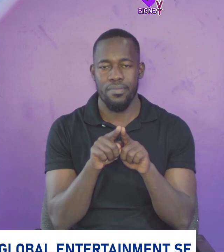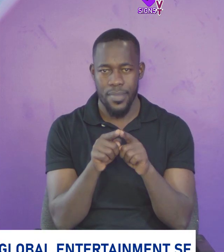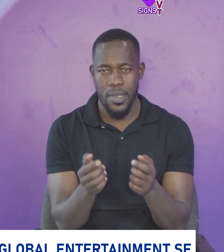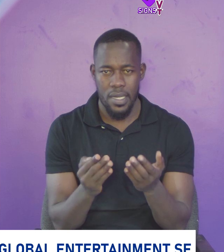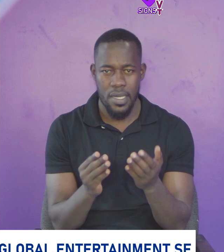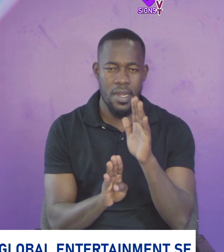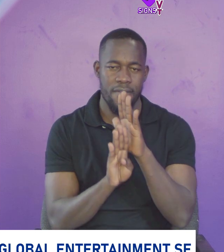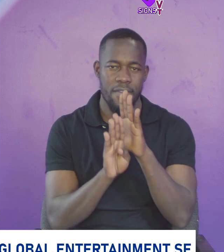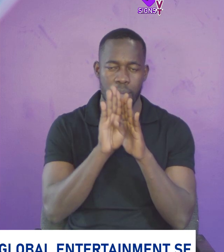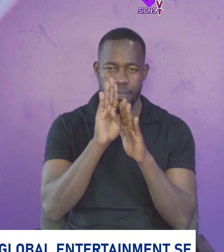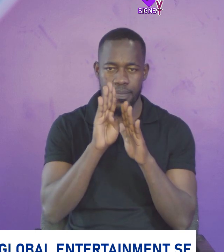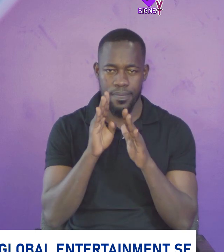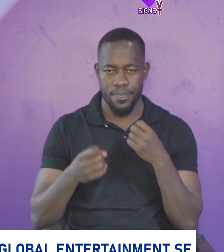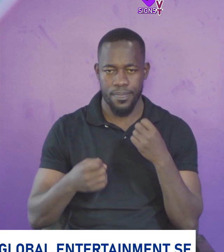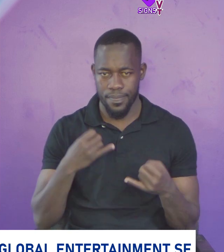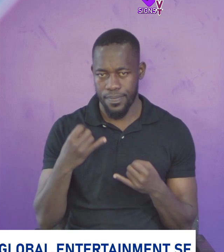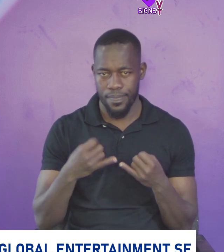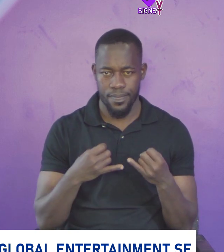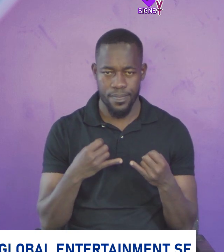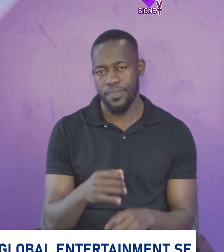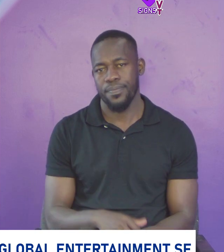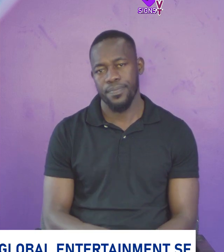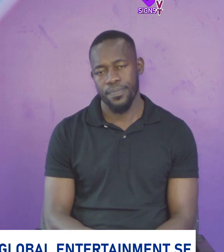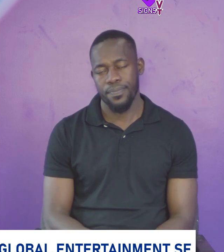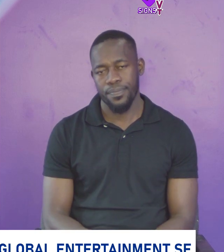entertainment sector.